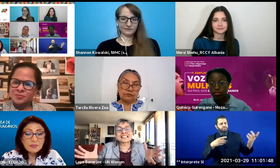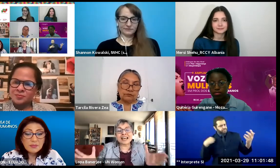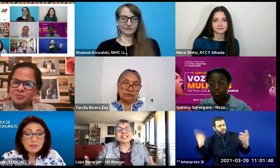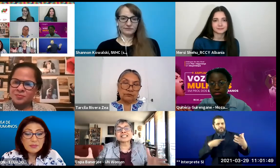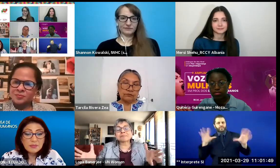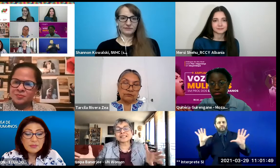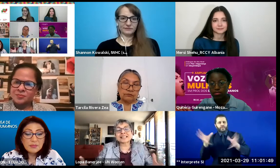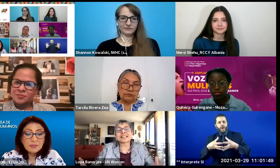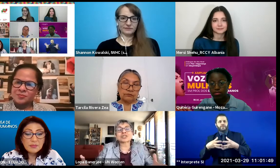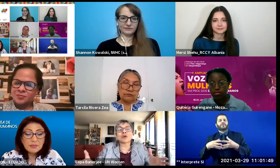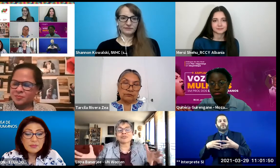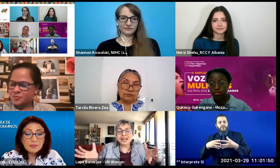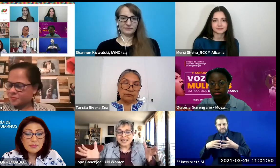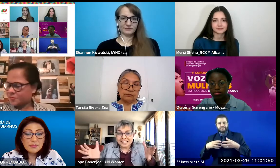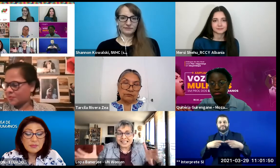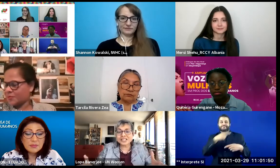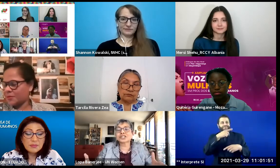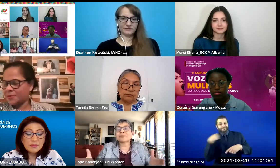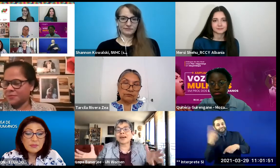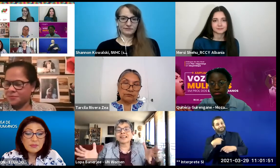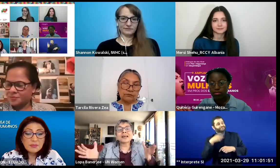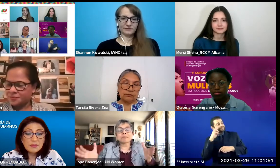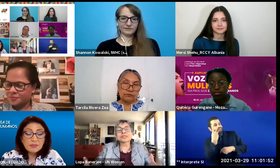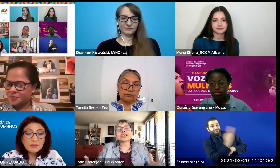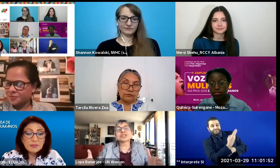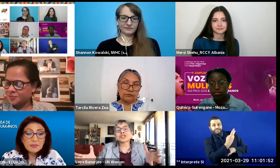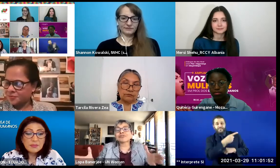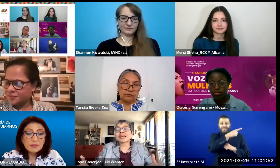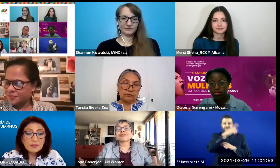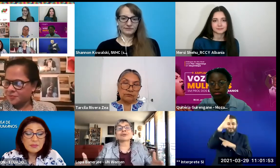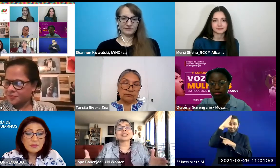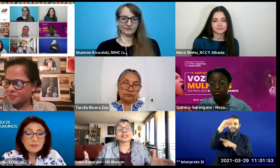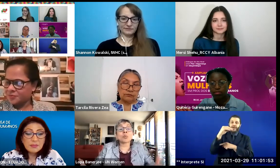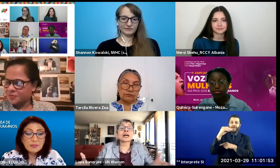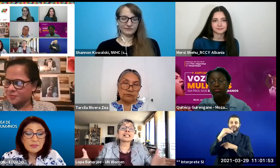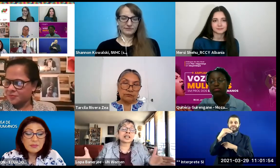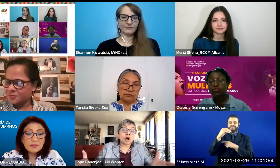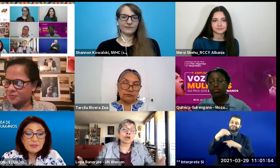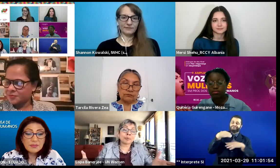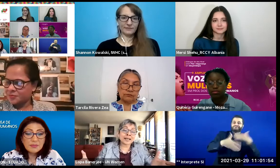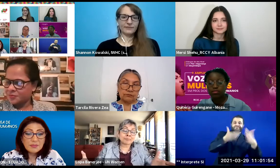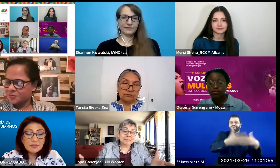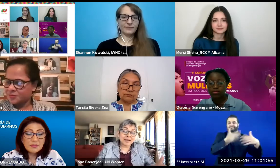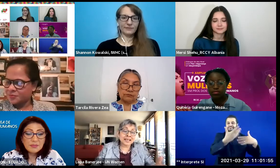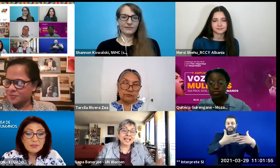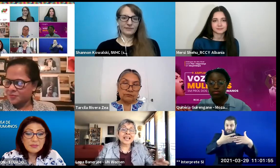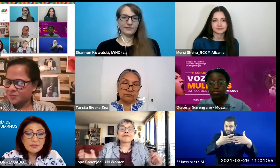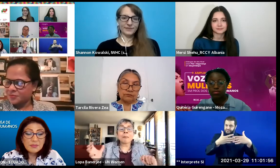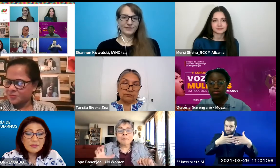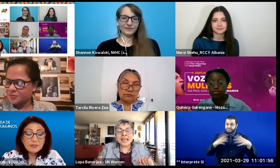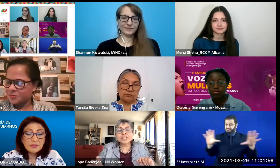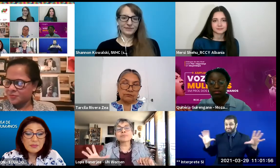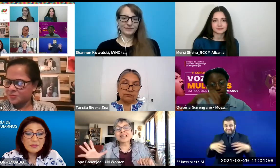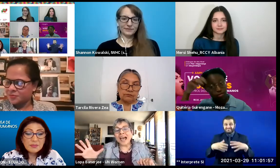that 70% of leadership and positions of influence in the world are occupied by men,